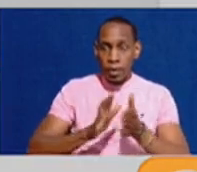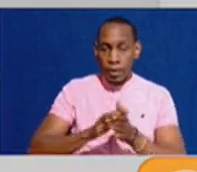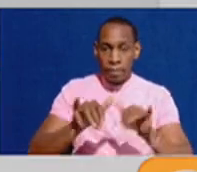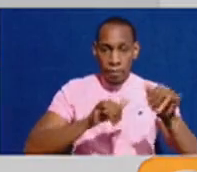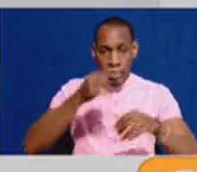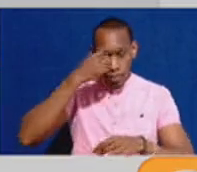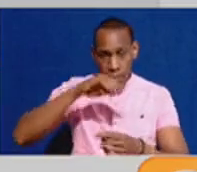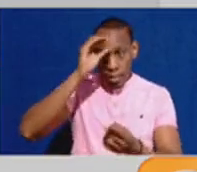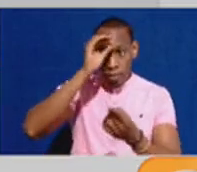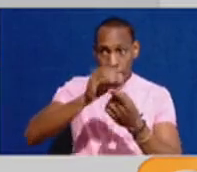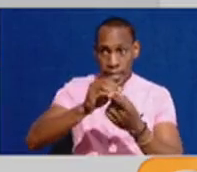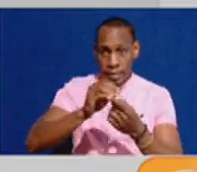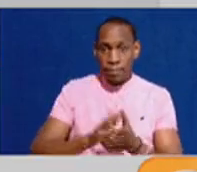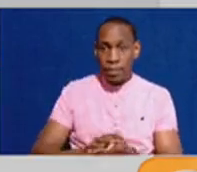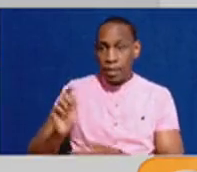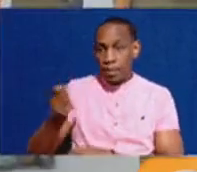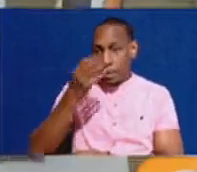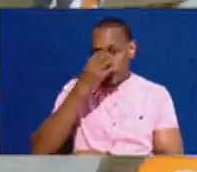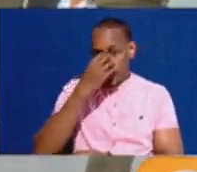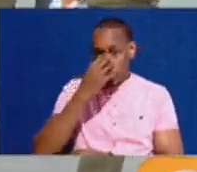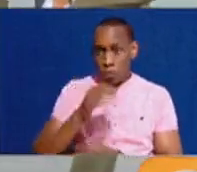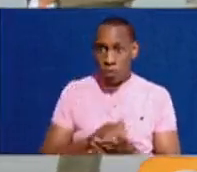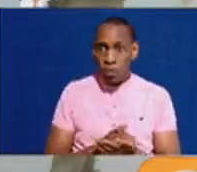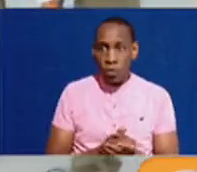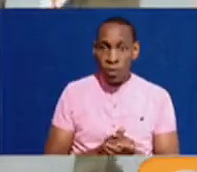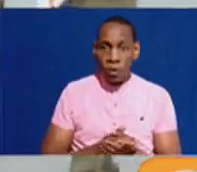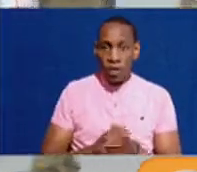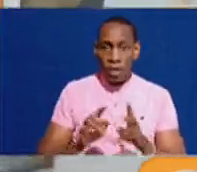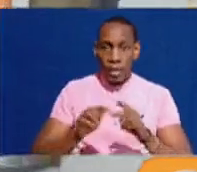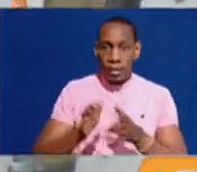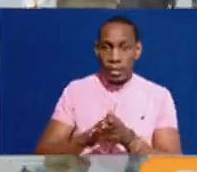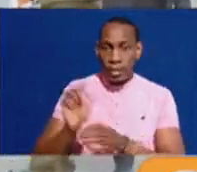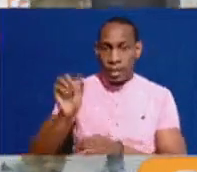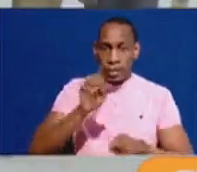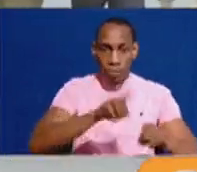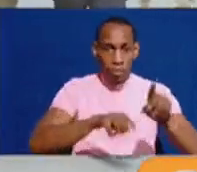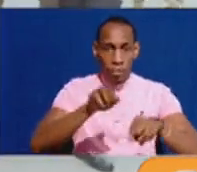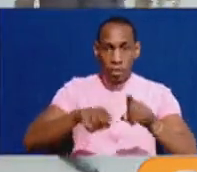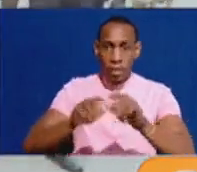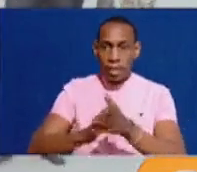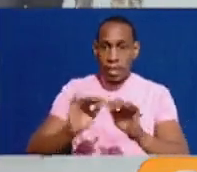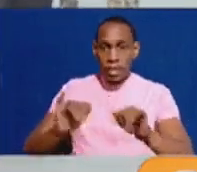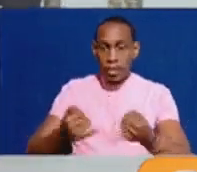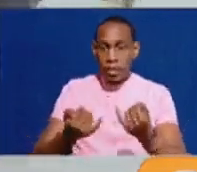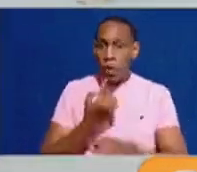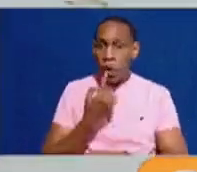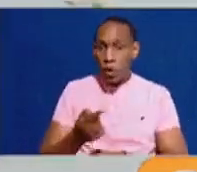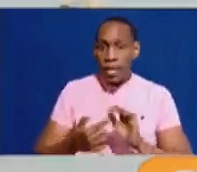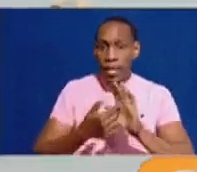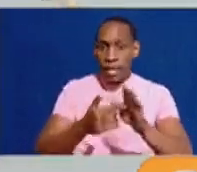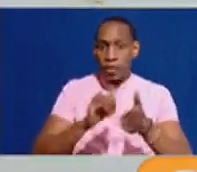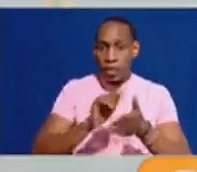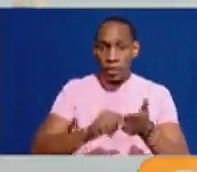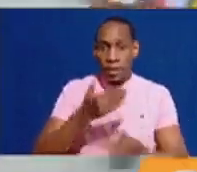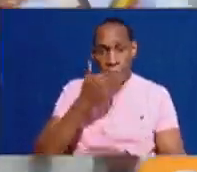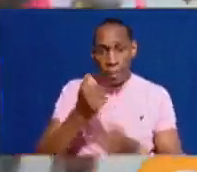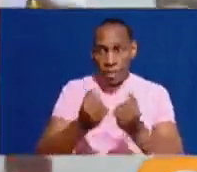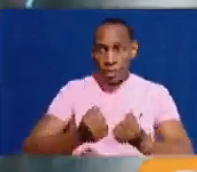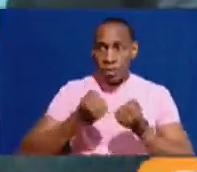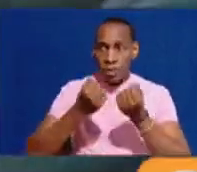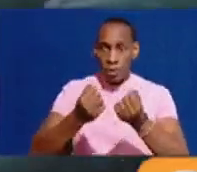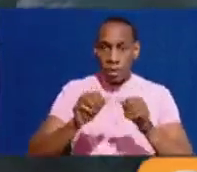policy objectives. President Ruto's reign started amid regional dynamism and a new world order, pointing to the need for